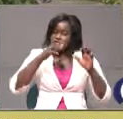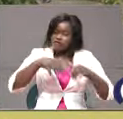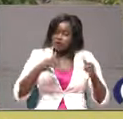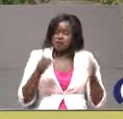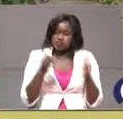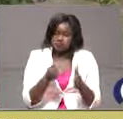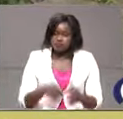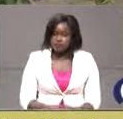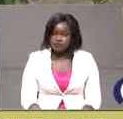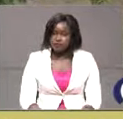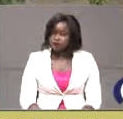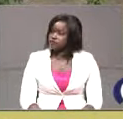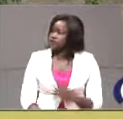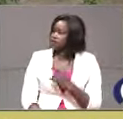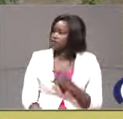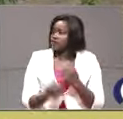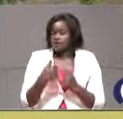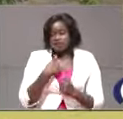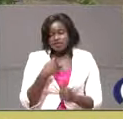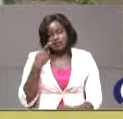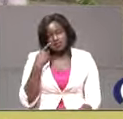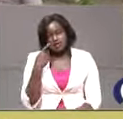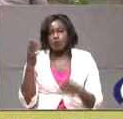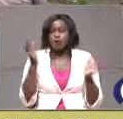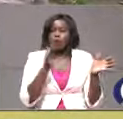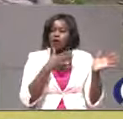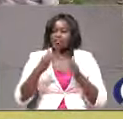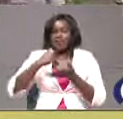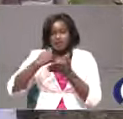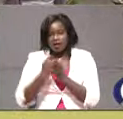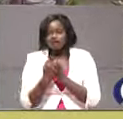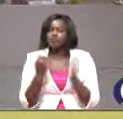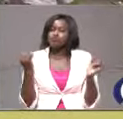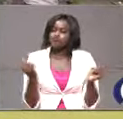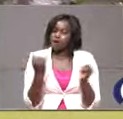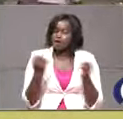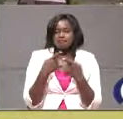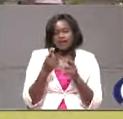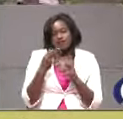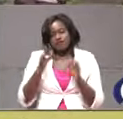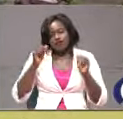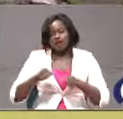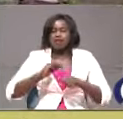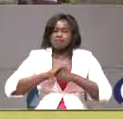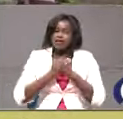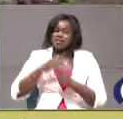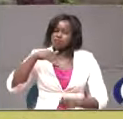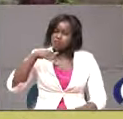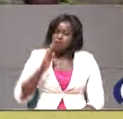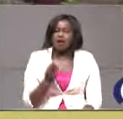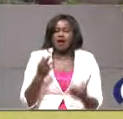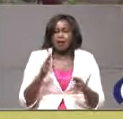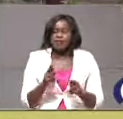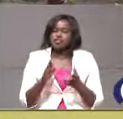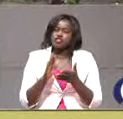of course, I see the weather department is trying, but if they could at least make it more frequent,